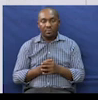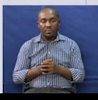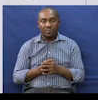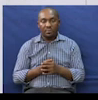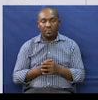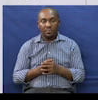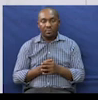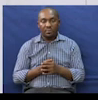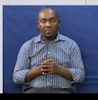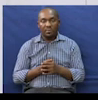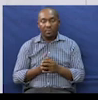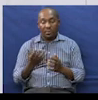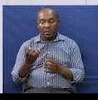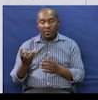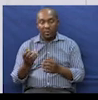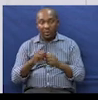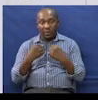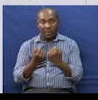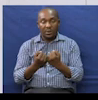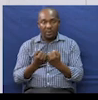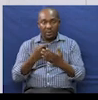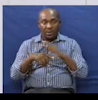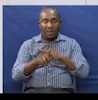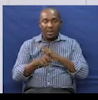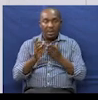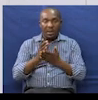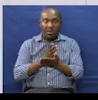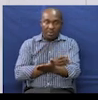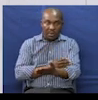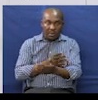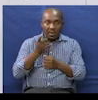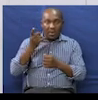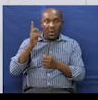Social organization in pre-colonial Africa.